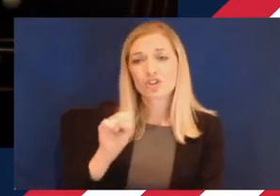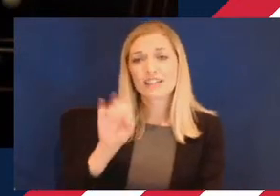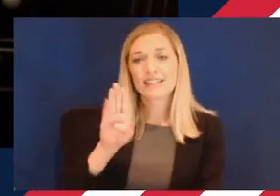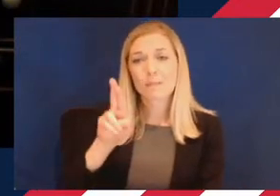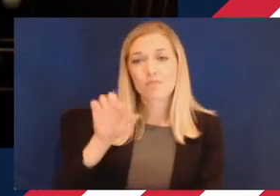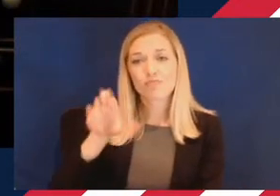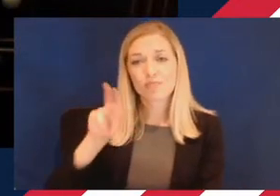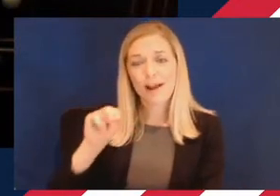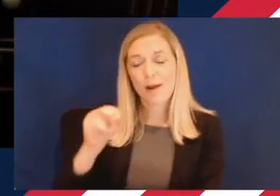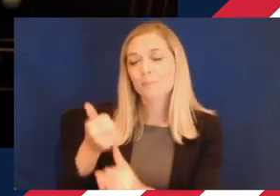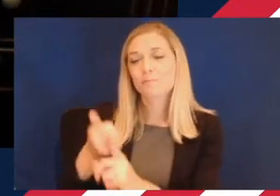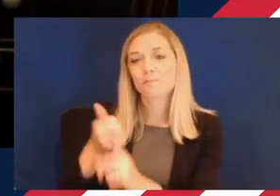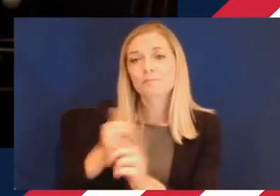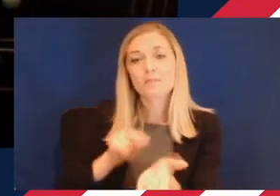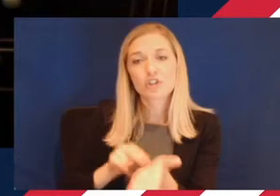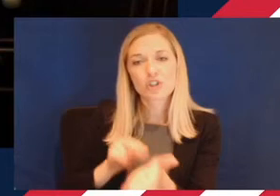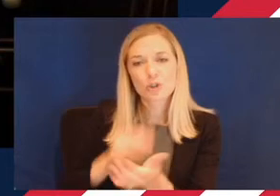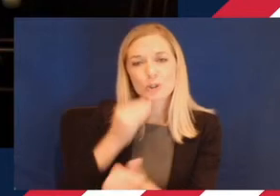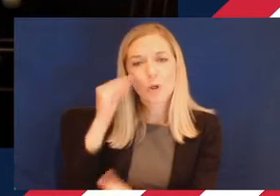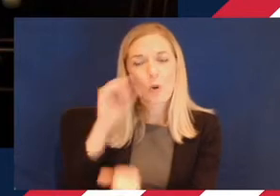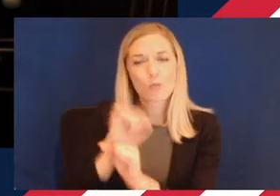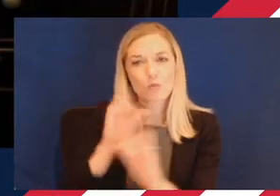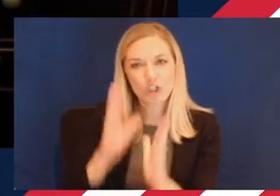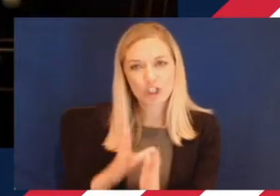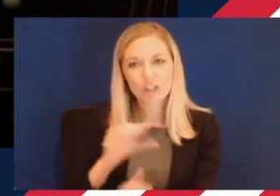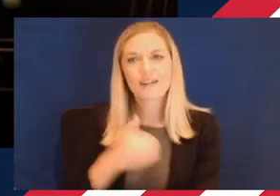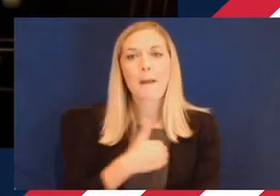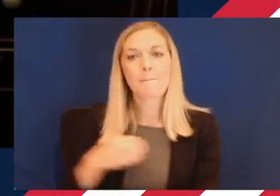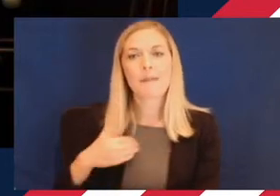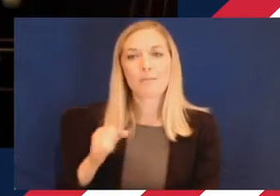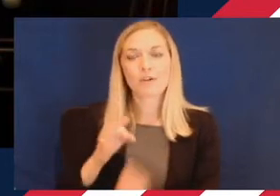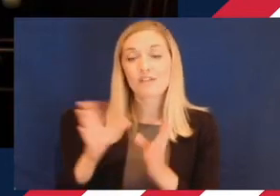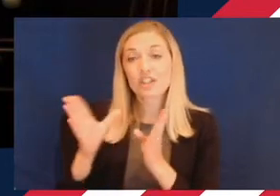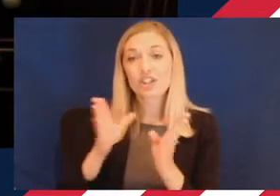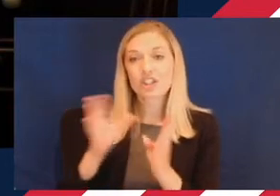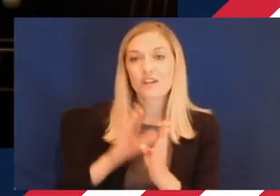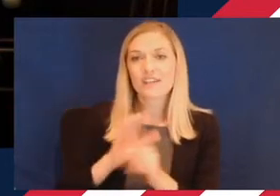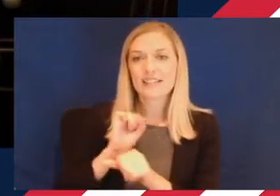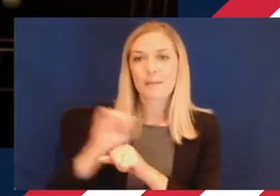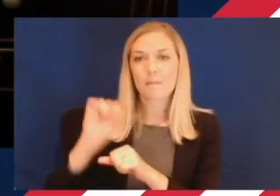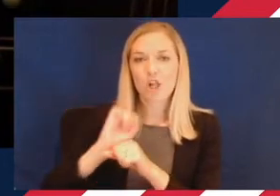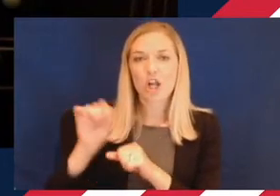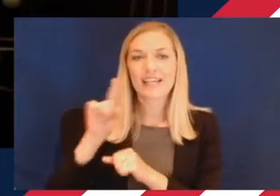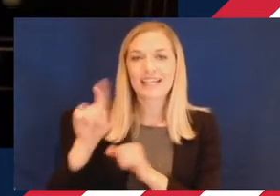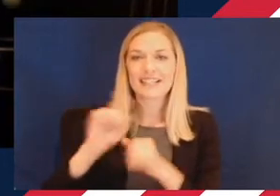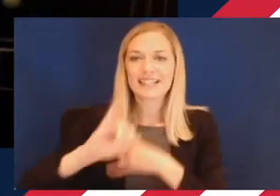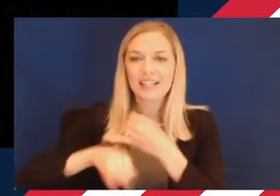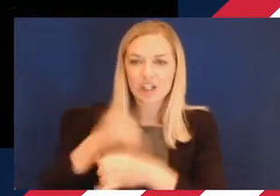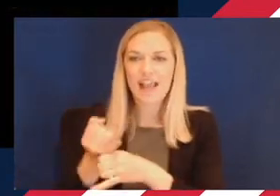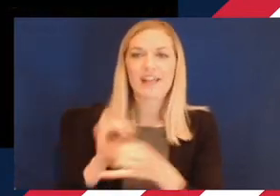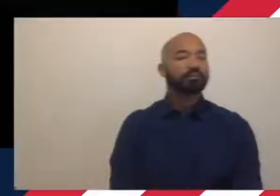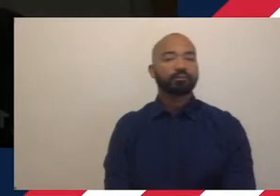worker and a member of the Service Employees International Union.